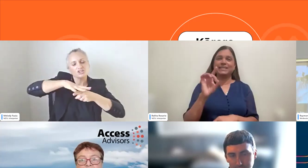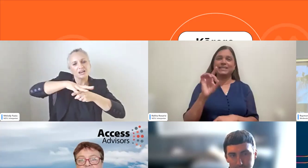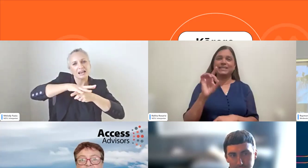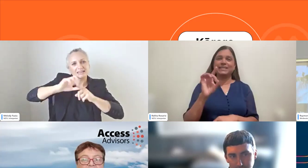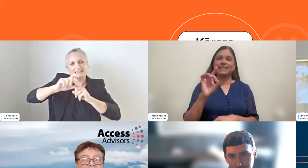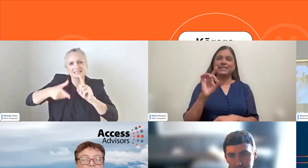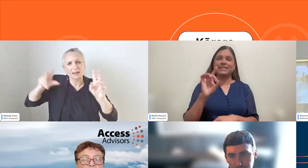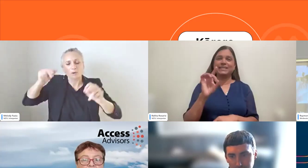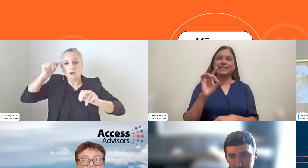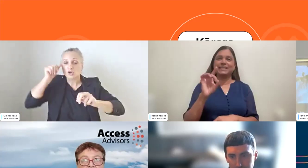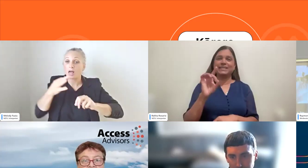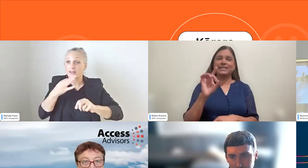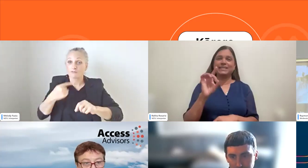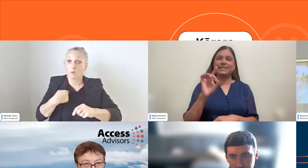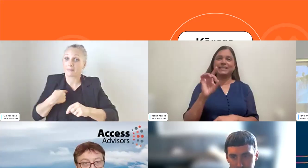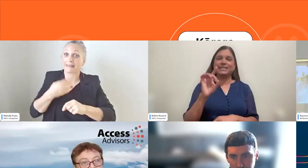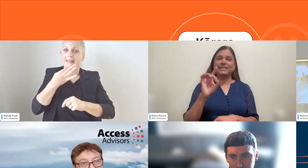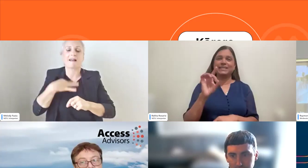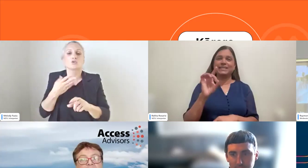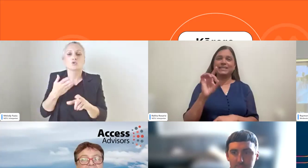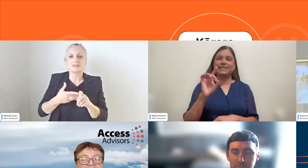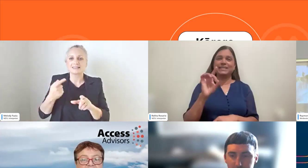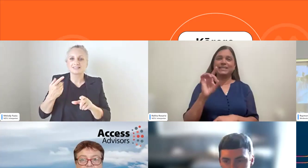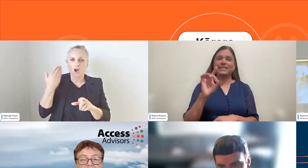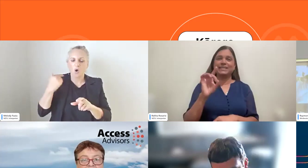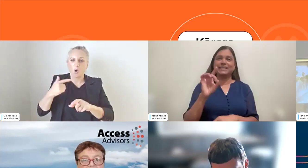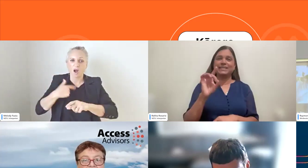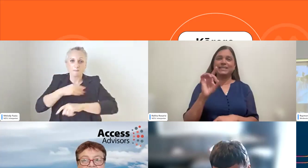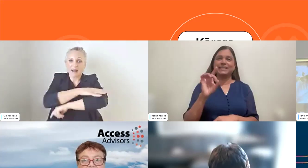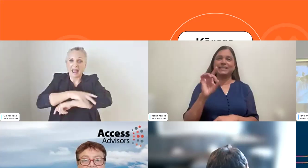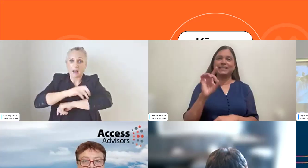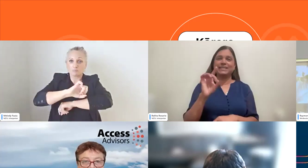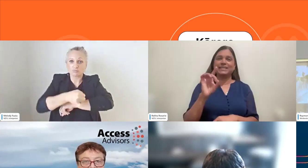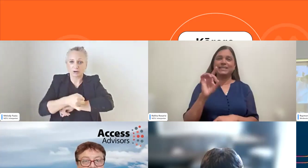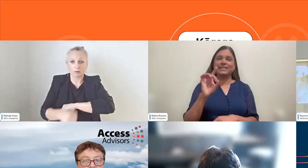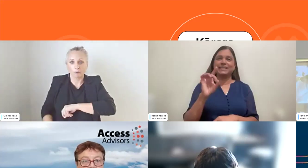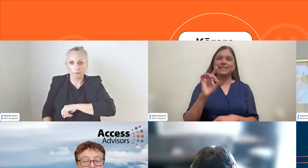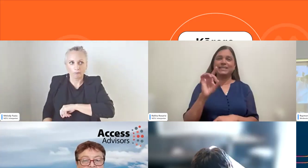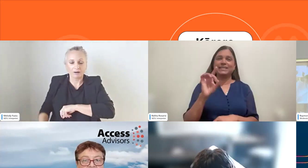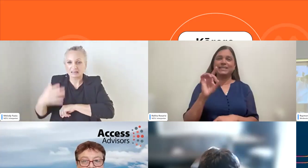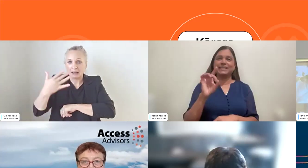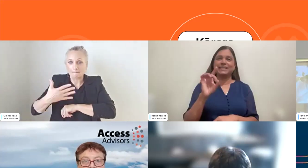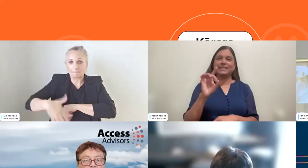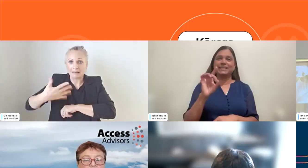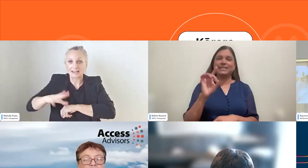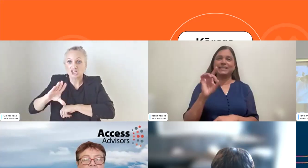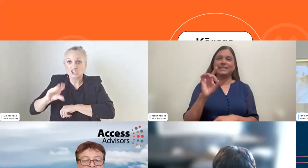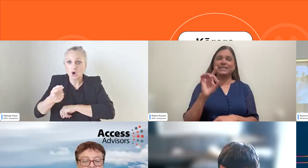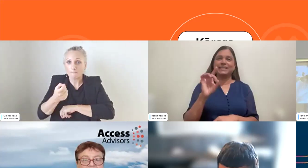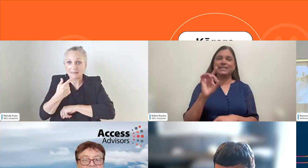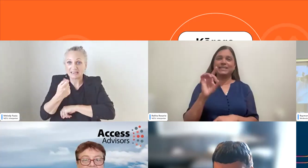my arm a few years ago and I was on some pretty massive pain meds. And at that time, I had a